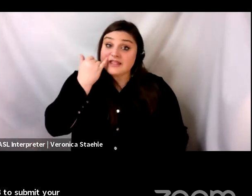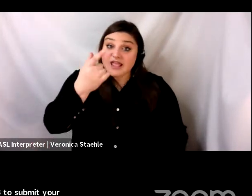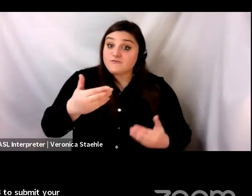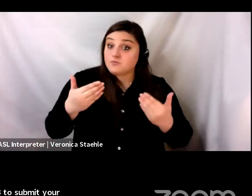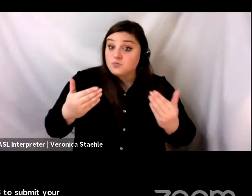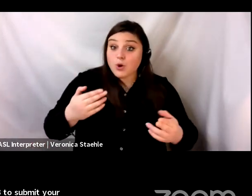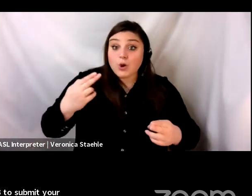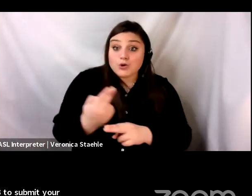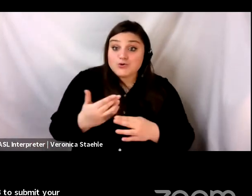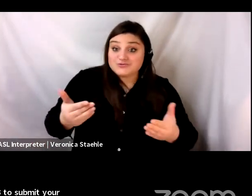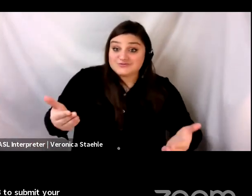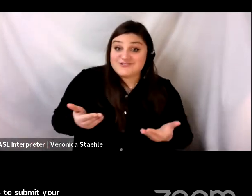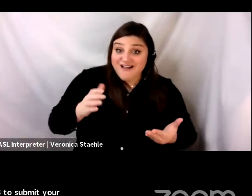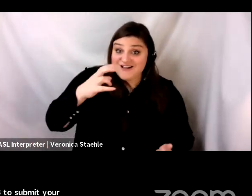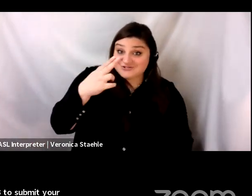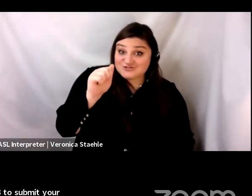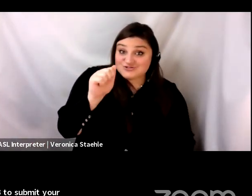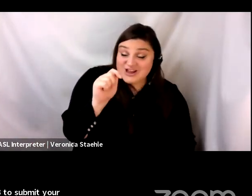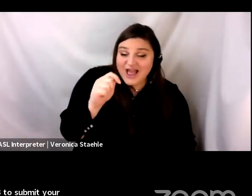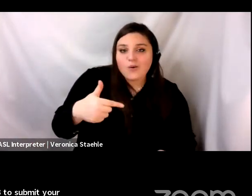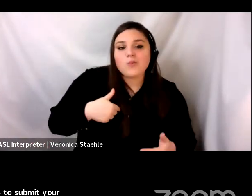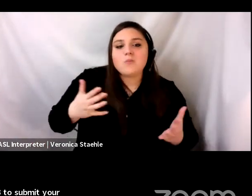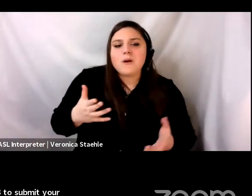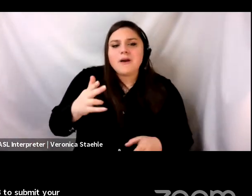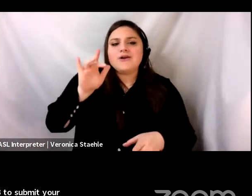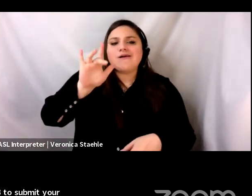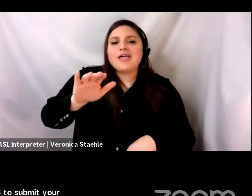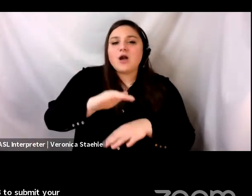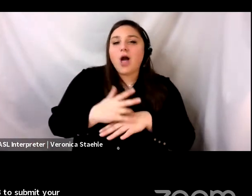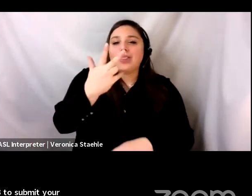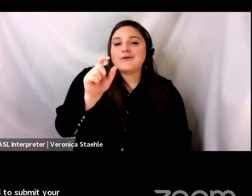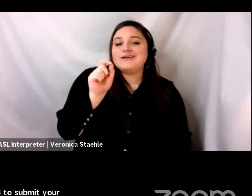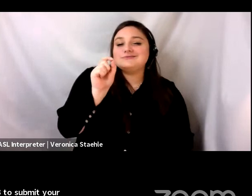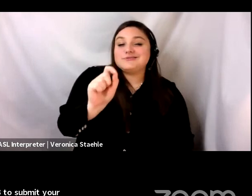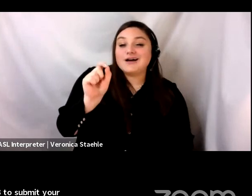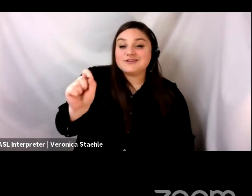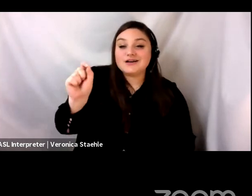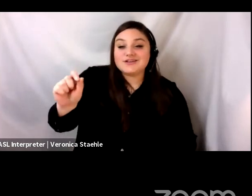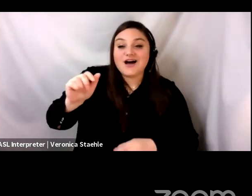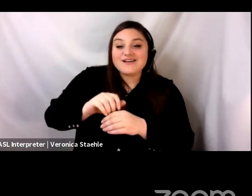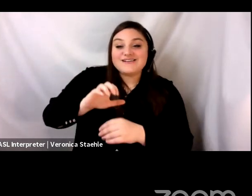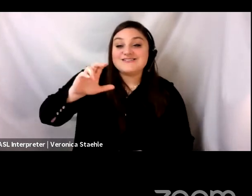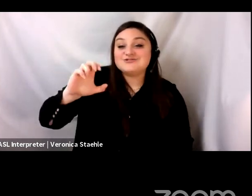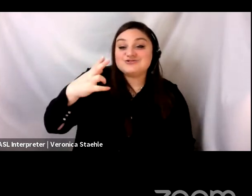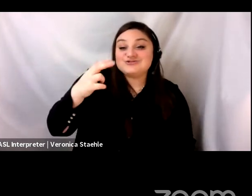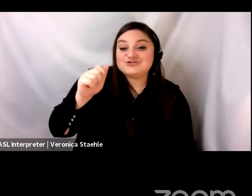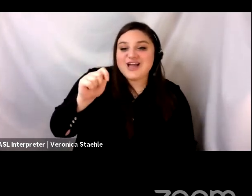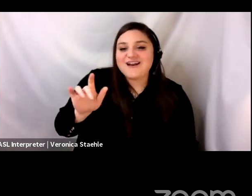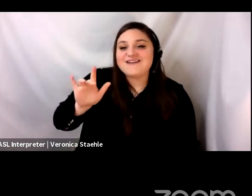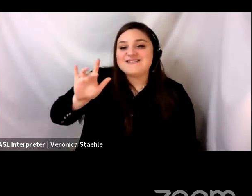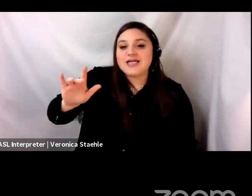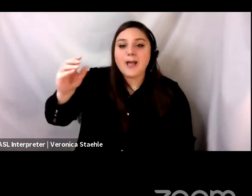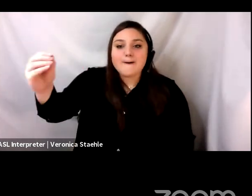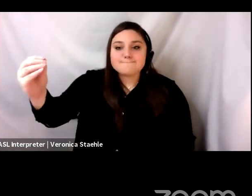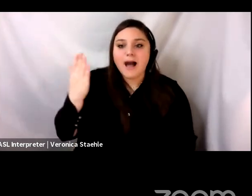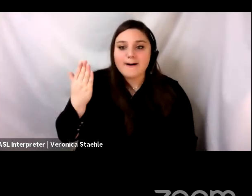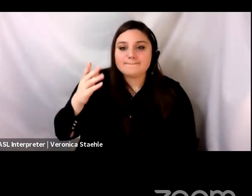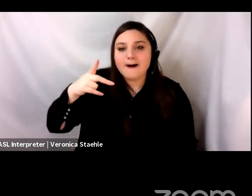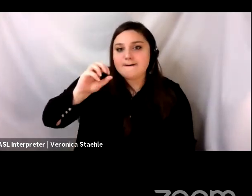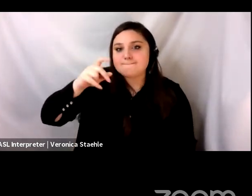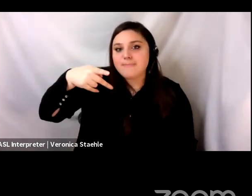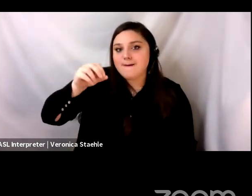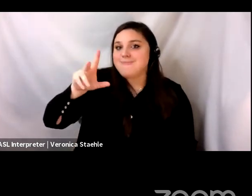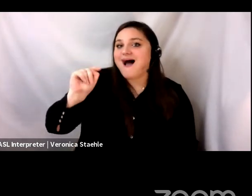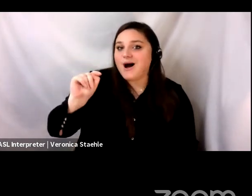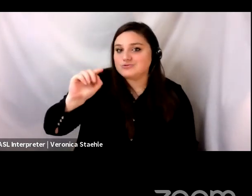the three dots of the chat box header and select Pop Out Chat for an easier interface. We also